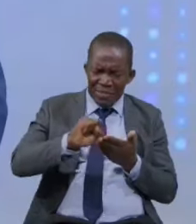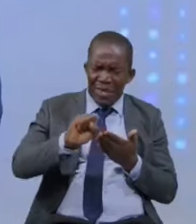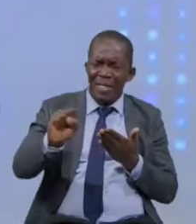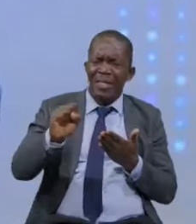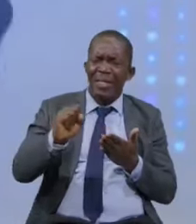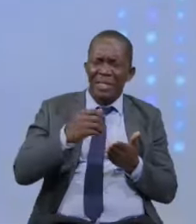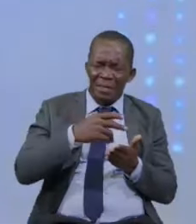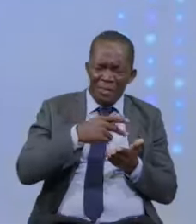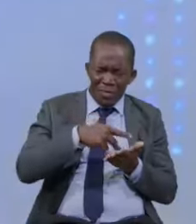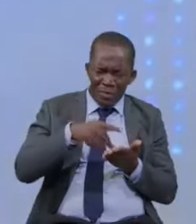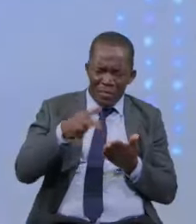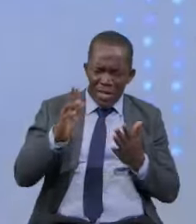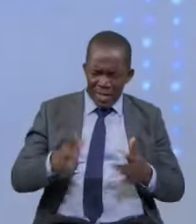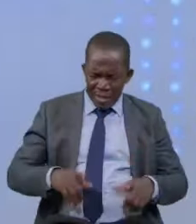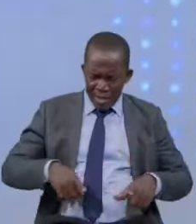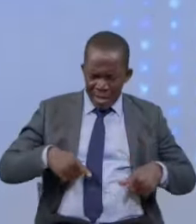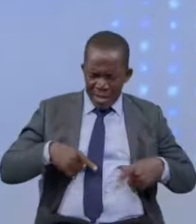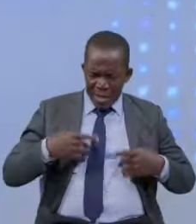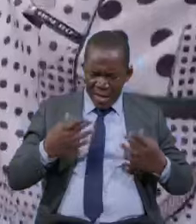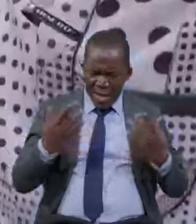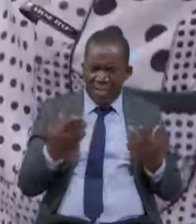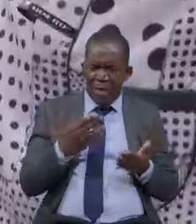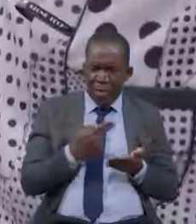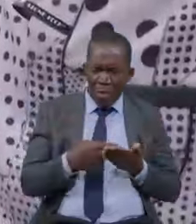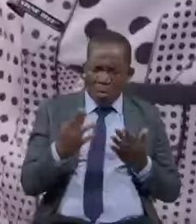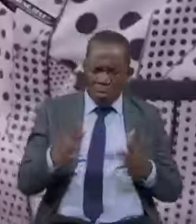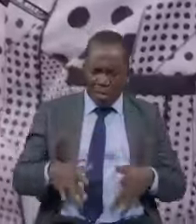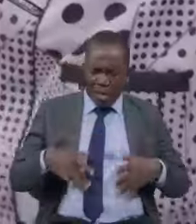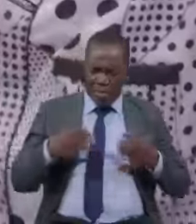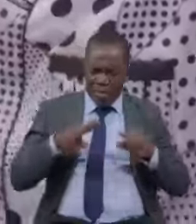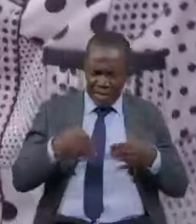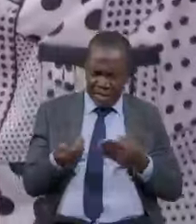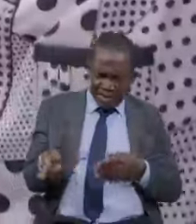life, grant to them in Jesus' name.